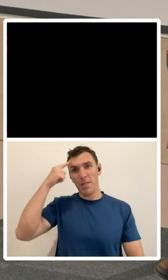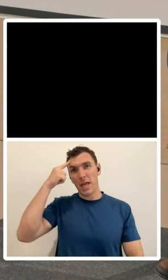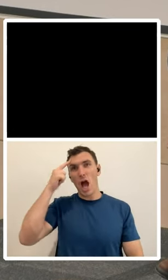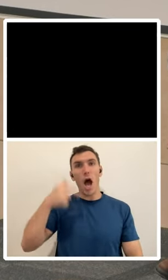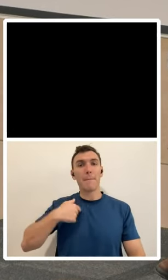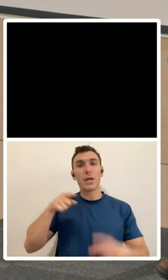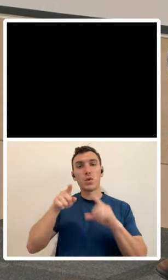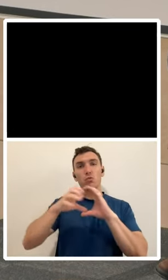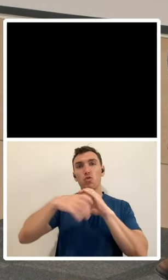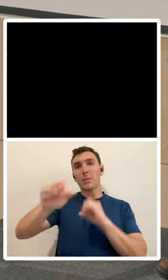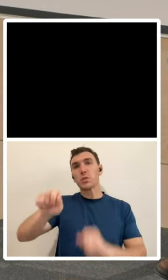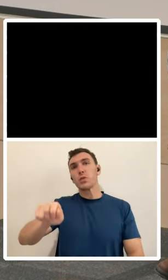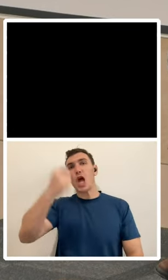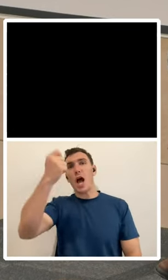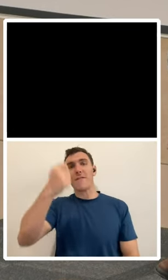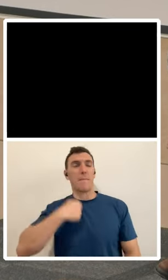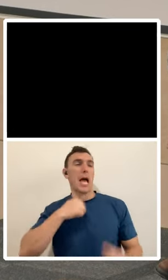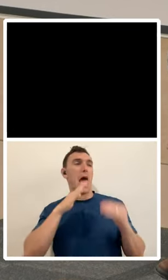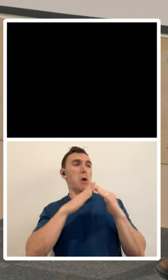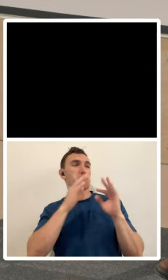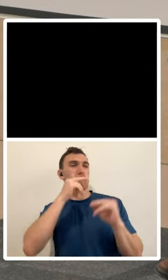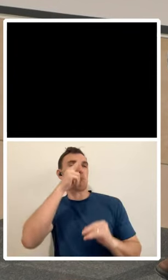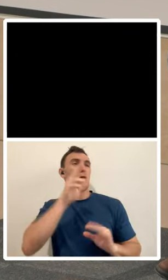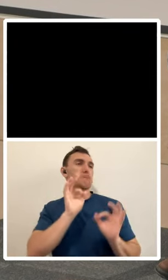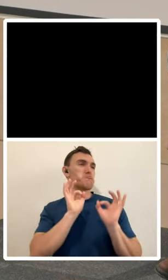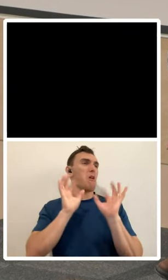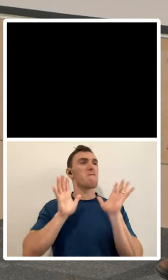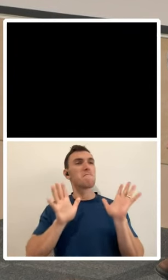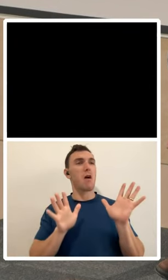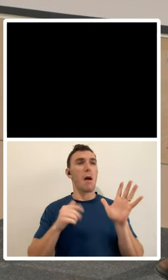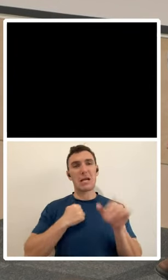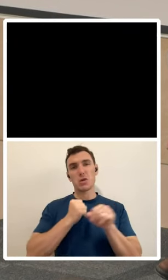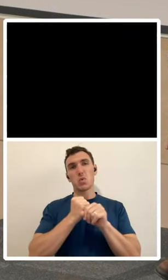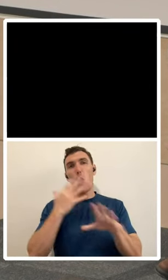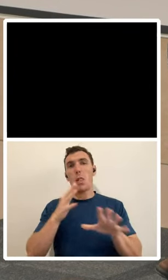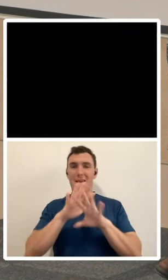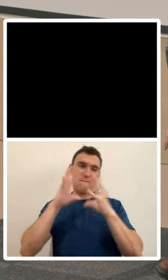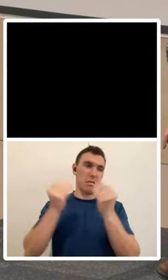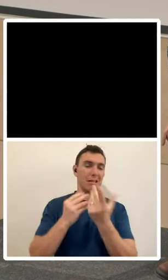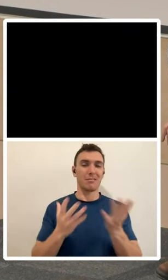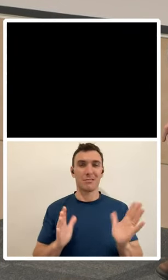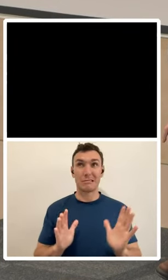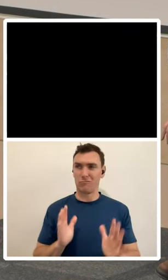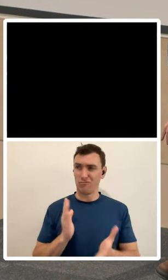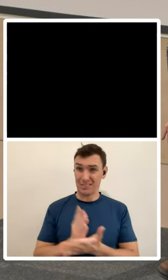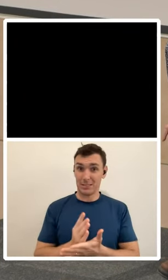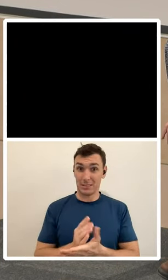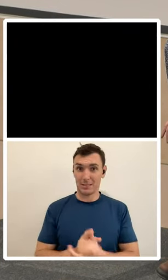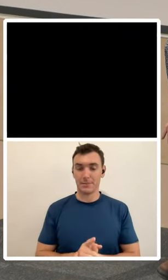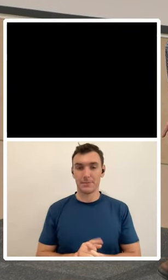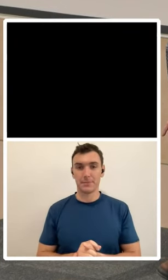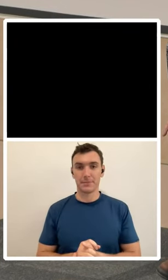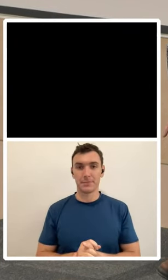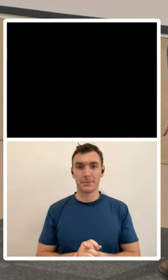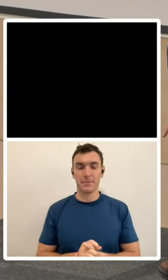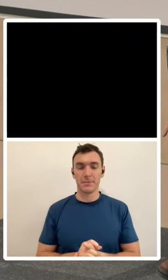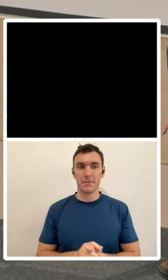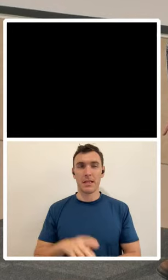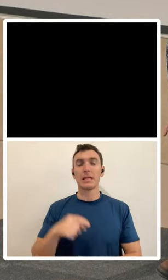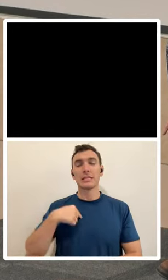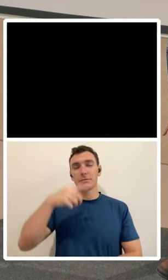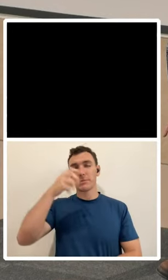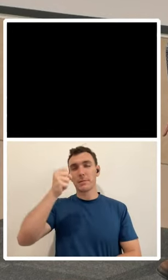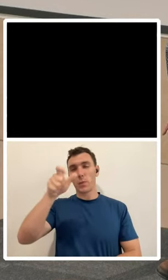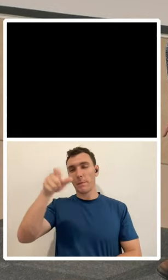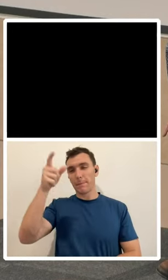When I was a kid, somebody told me, he's a guy in the book actually, named Assad. This is his real name. He said, if you want to get anywhere, you're going to have to change how you